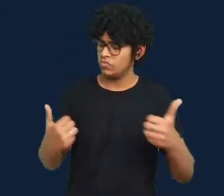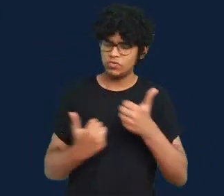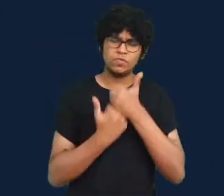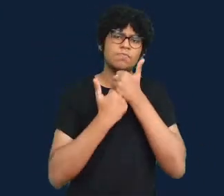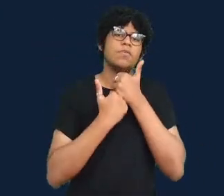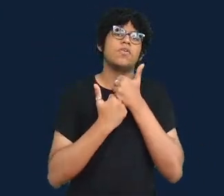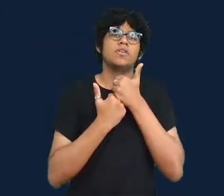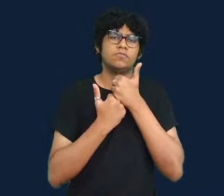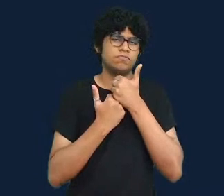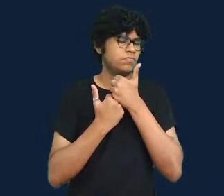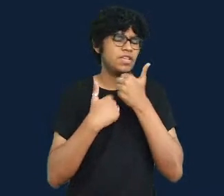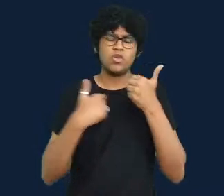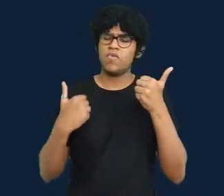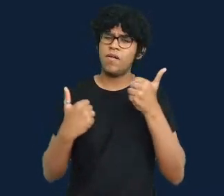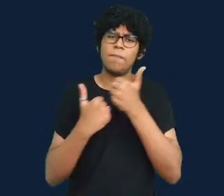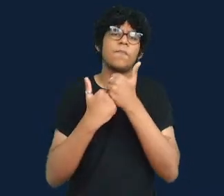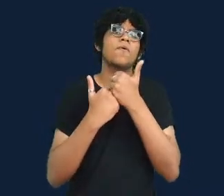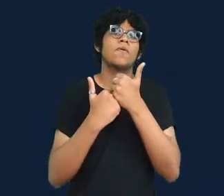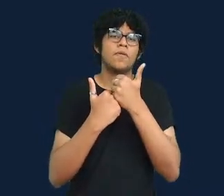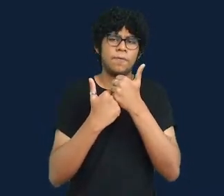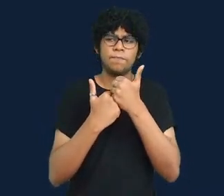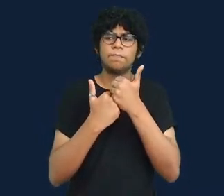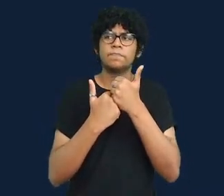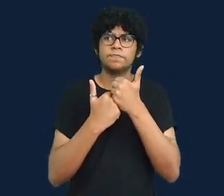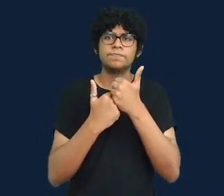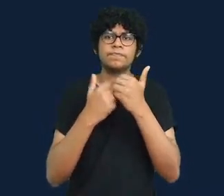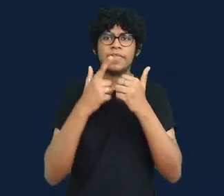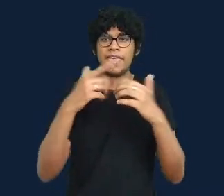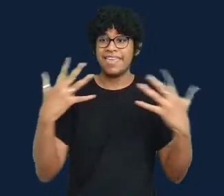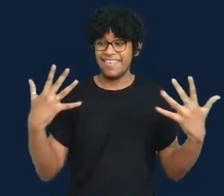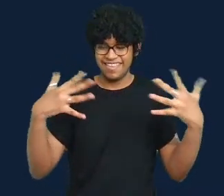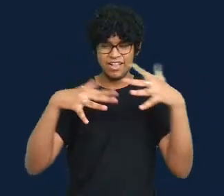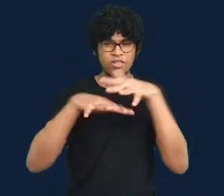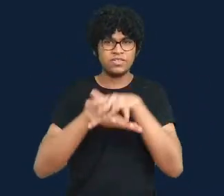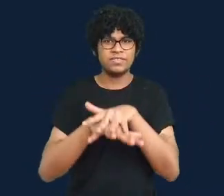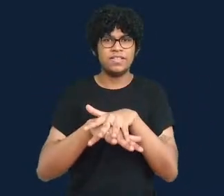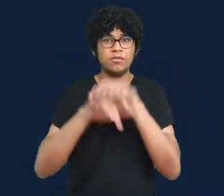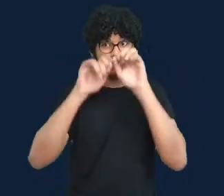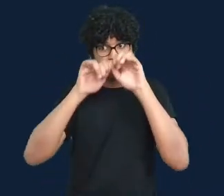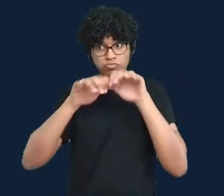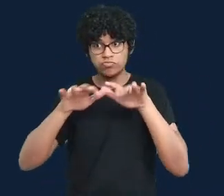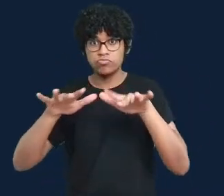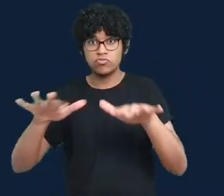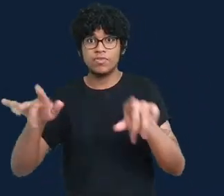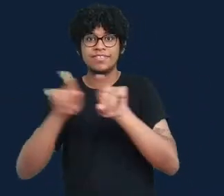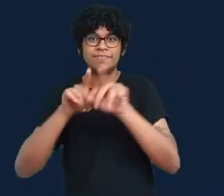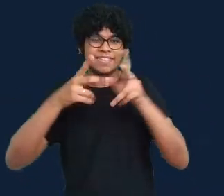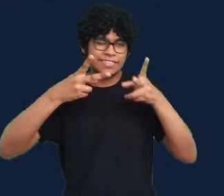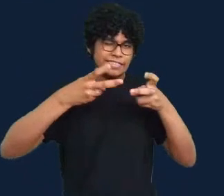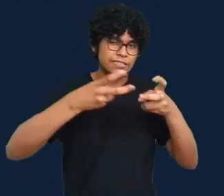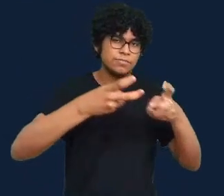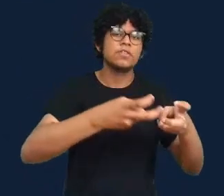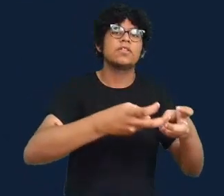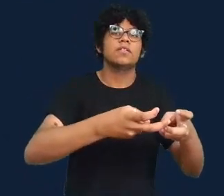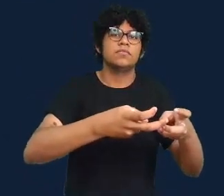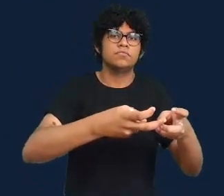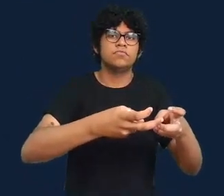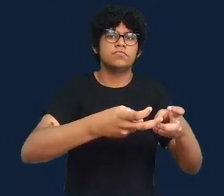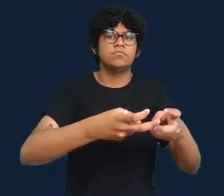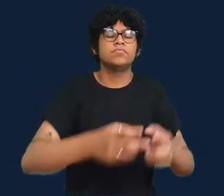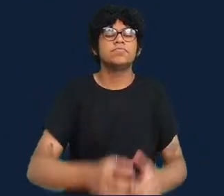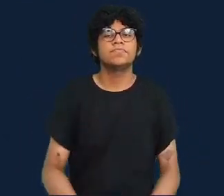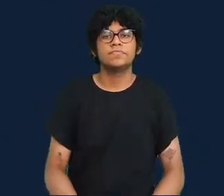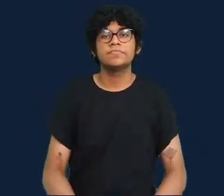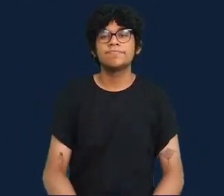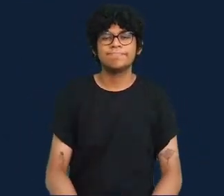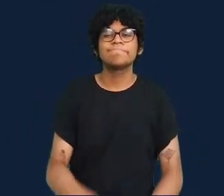the exploration part of it. Yes, I remember an example for the budding. They created